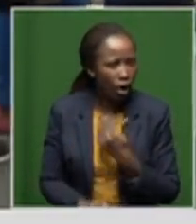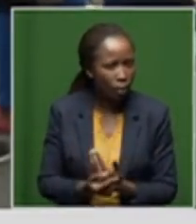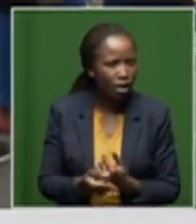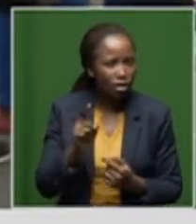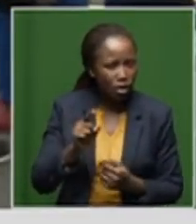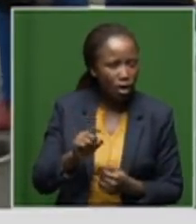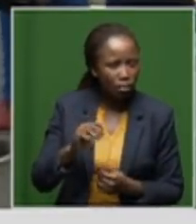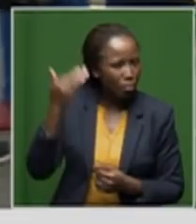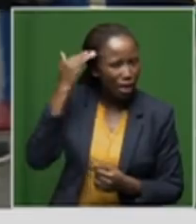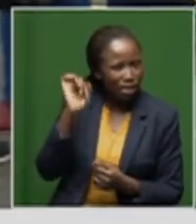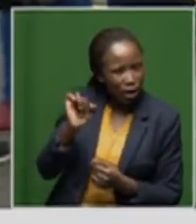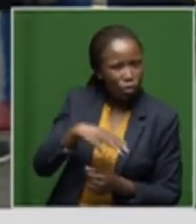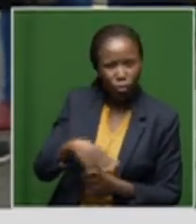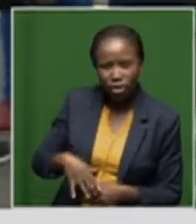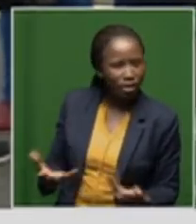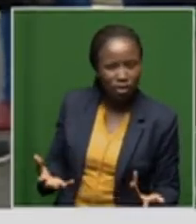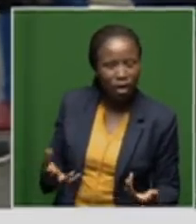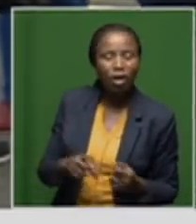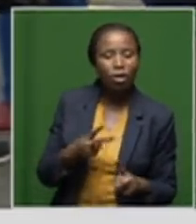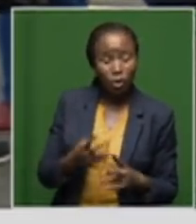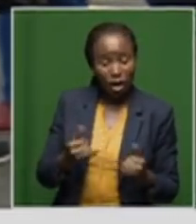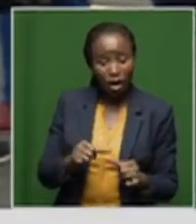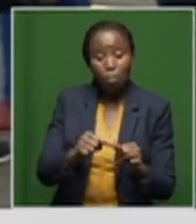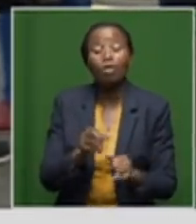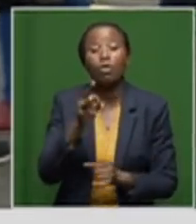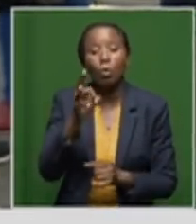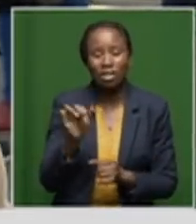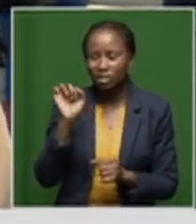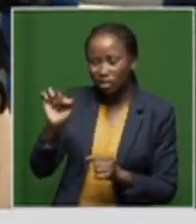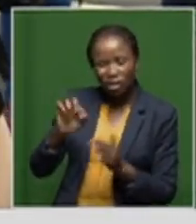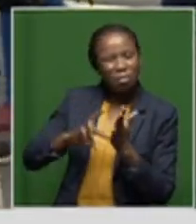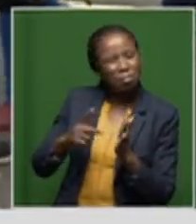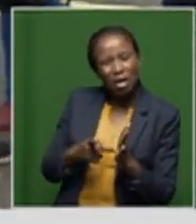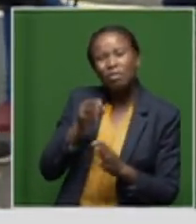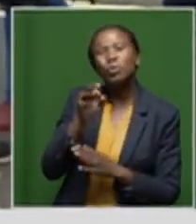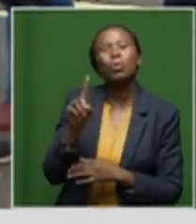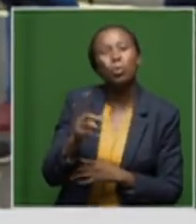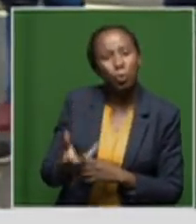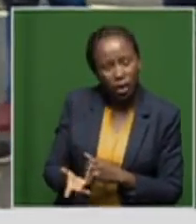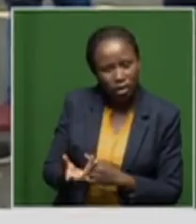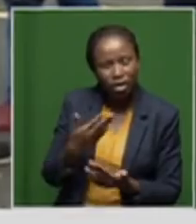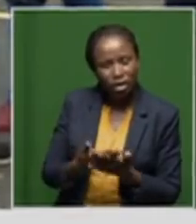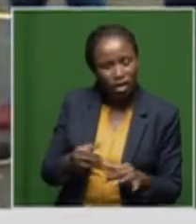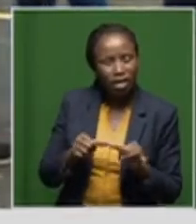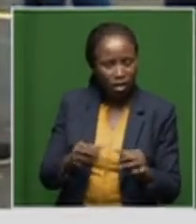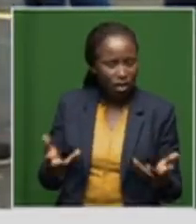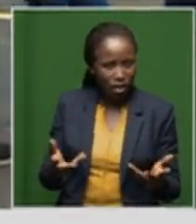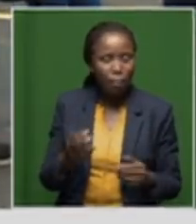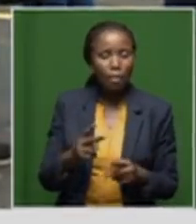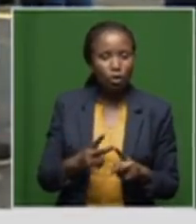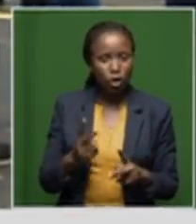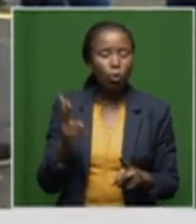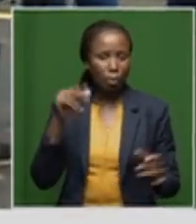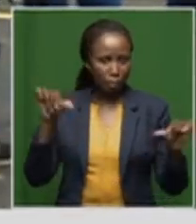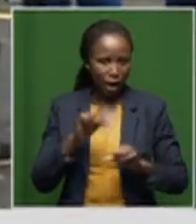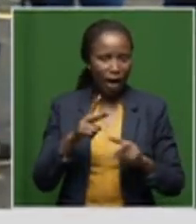mind and moving forward, what he plans, what are his plans moving forward. As we know, we will be back